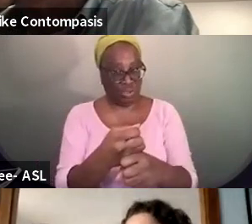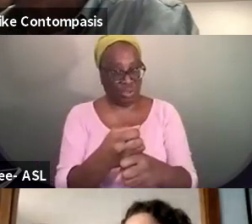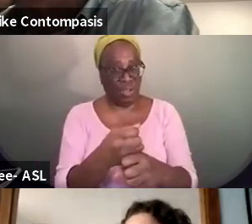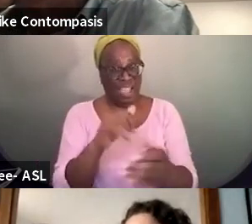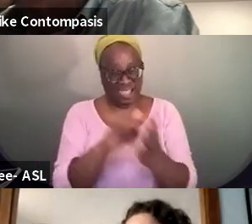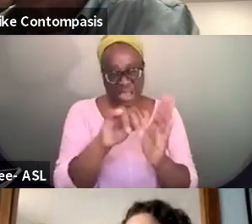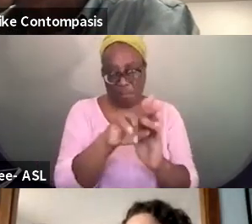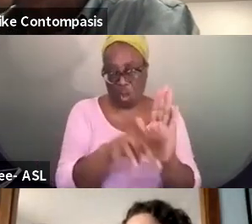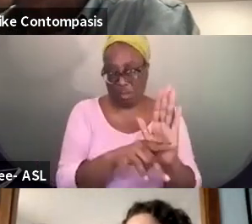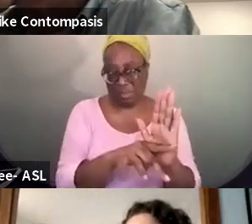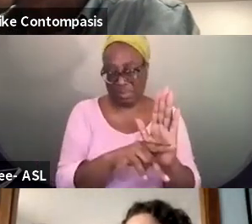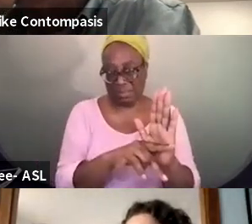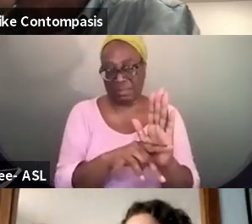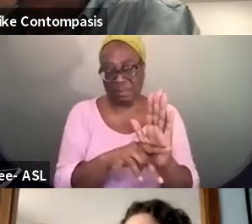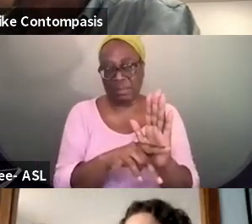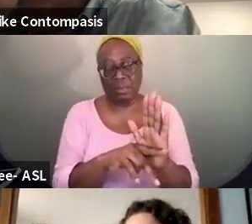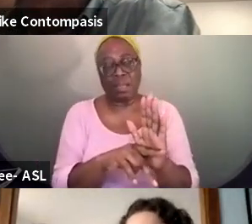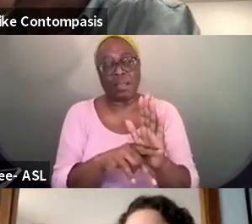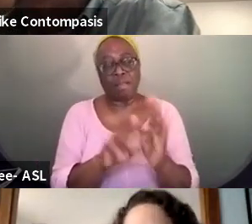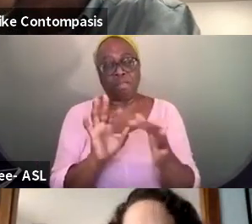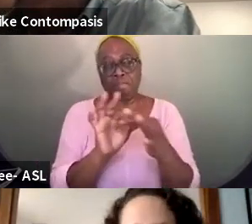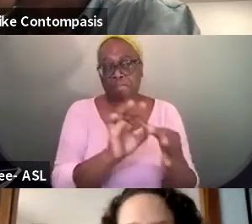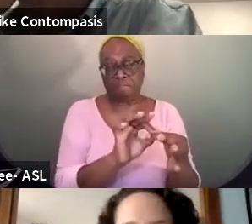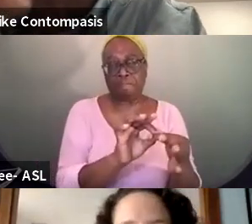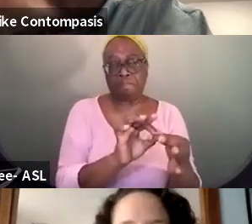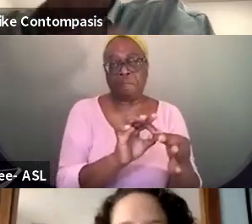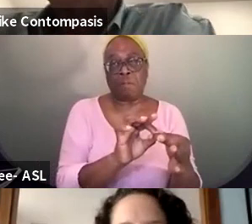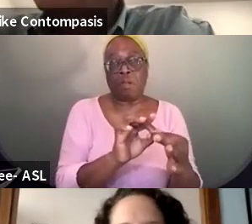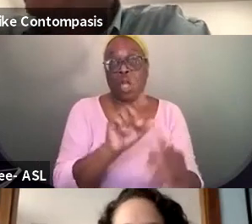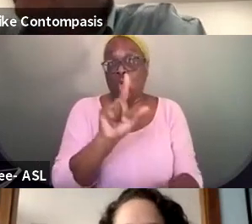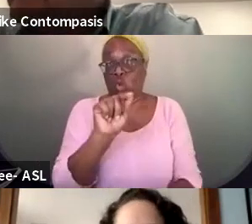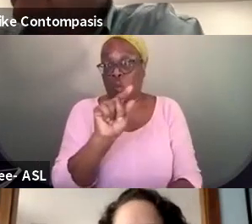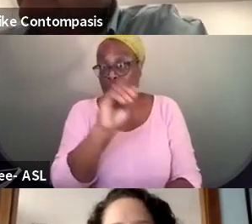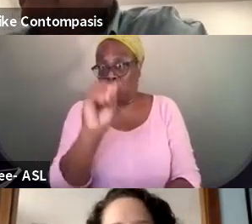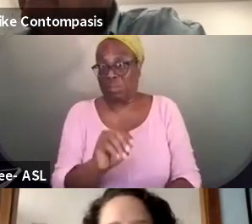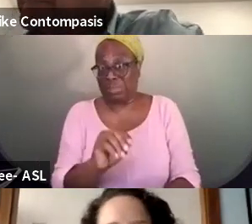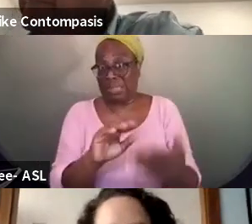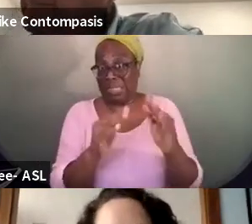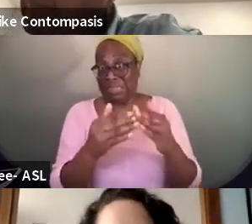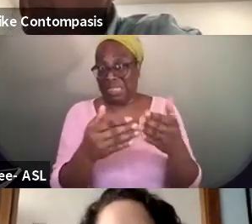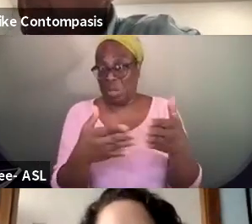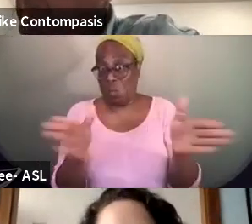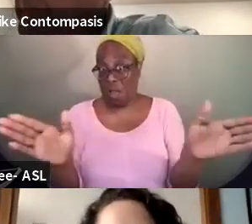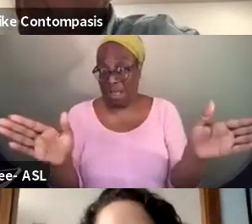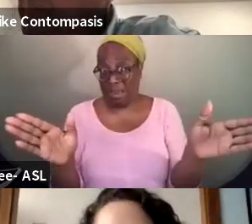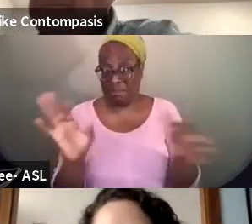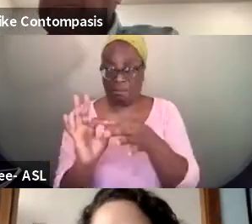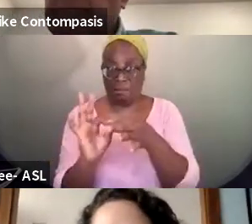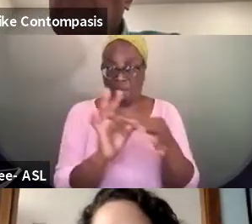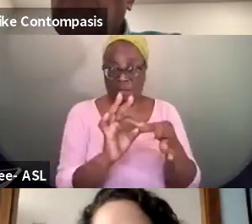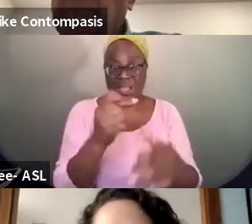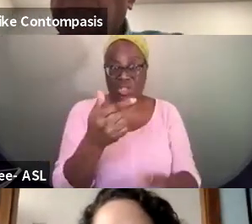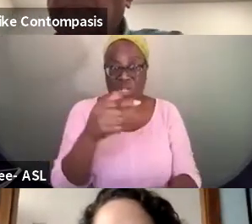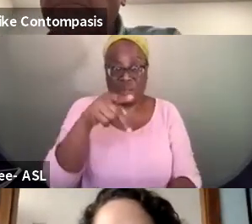policy. And that's with regards to the 20% citywide when it was GPA and rank. Was that